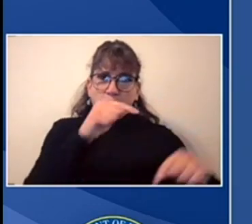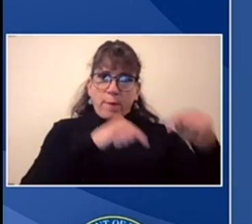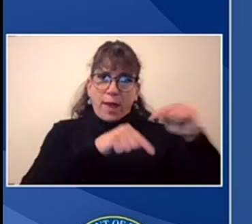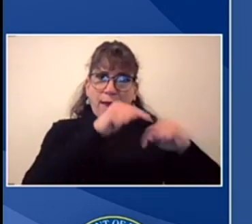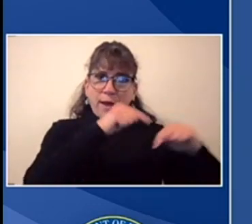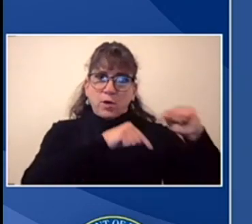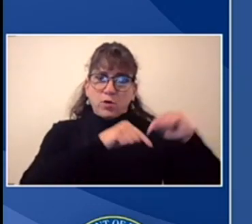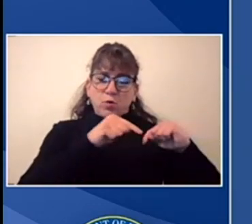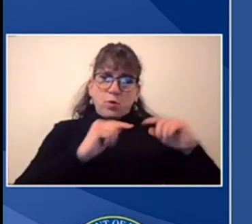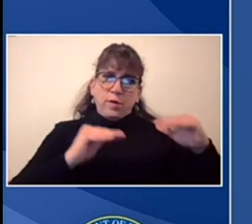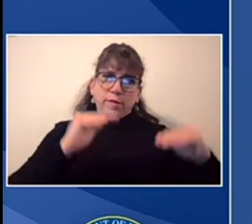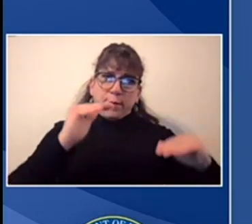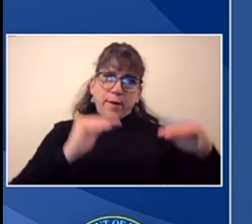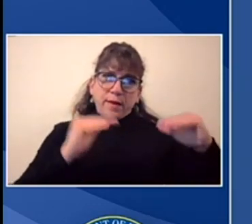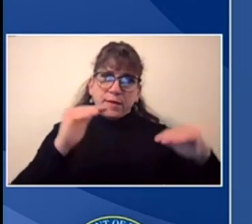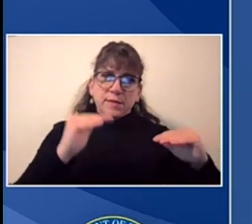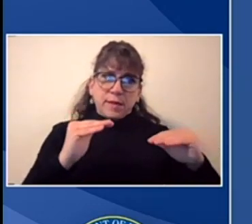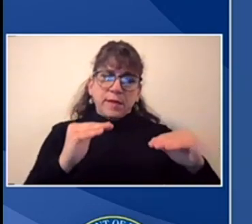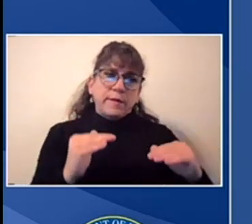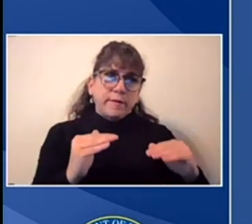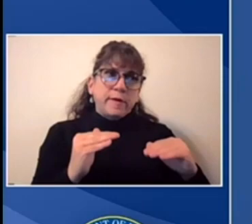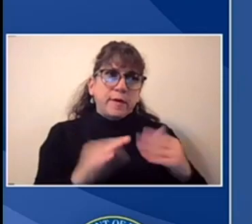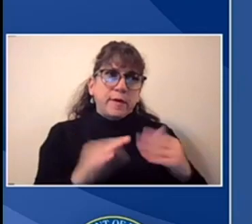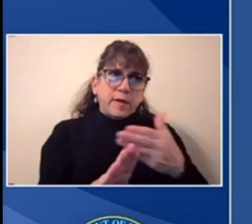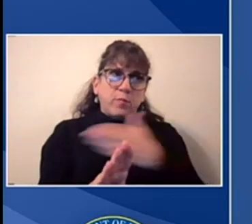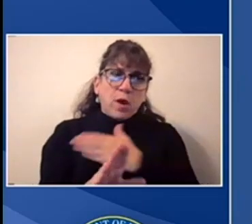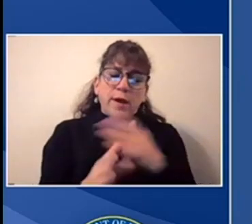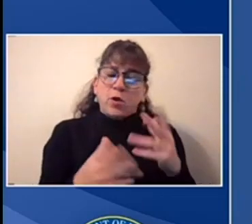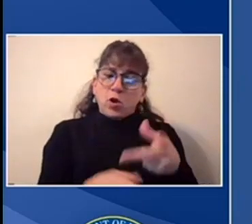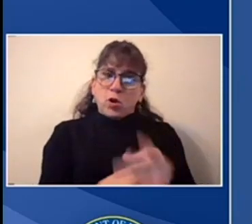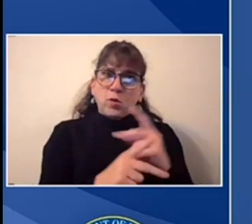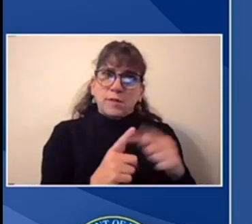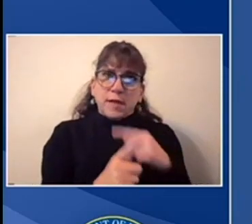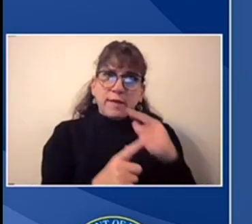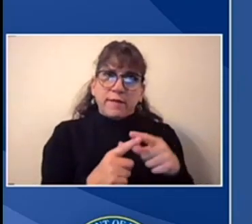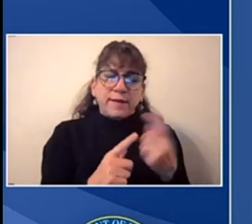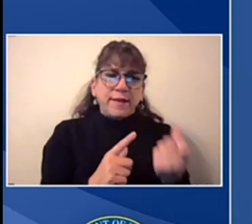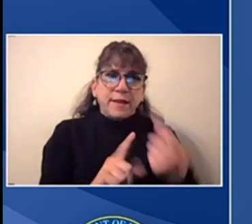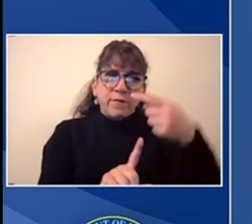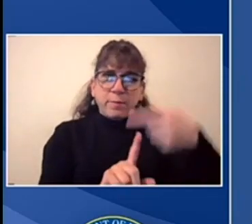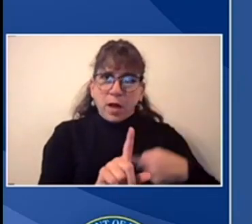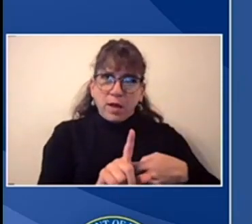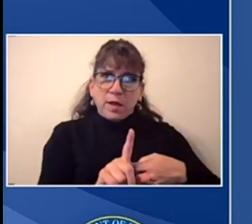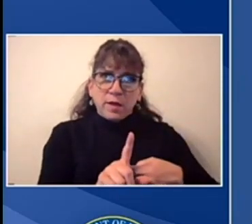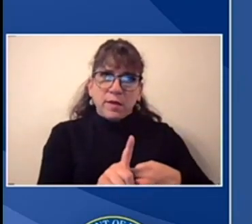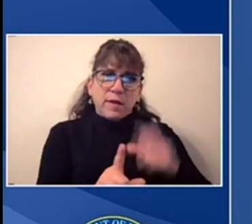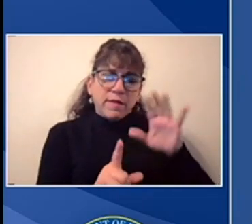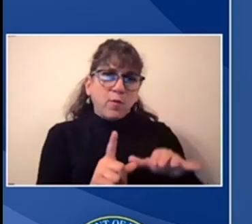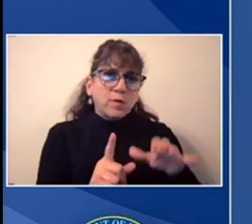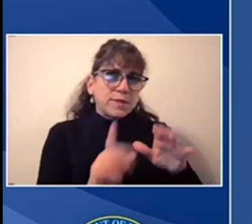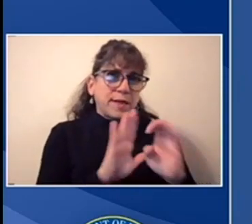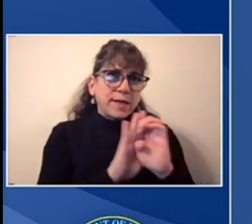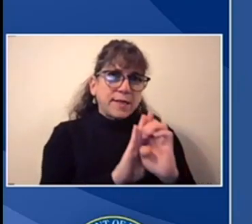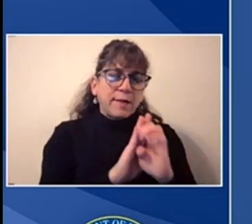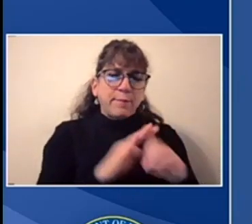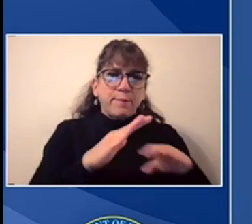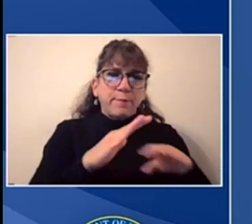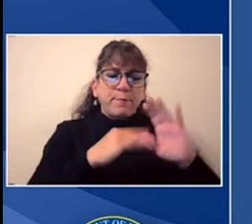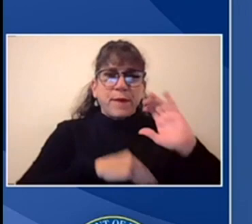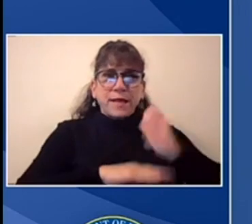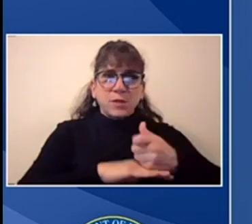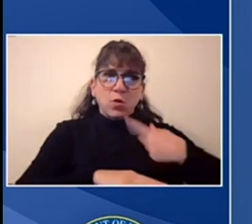the balances of the underlying loans there. And then with regard to the 11 months, that was an illustrative example where basically what we were looking at was